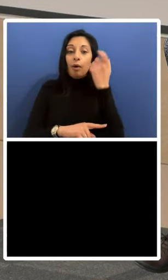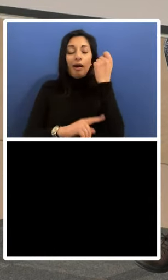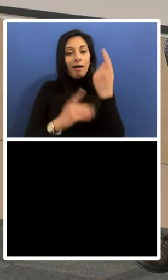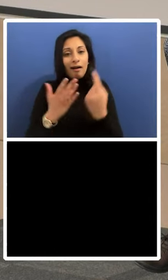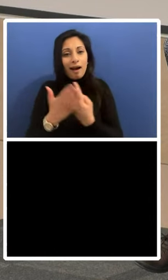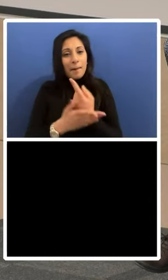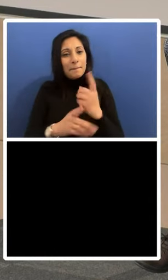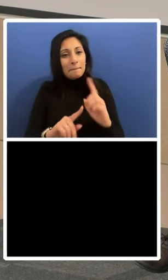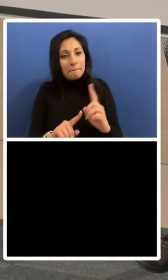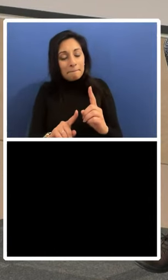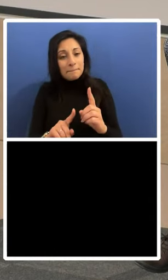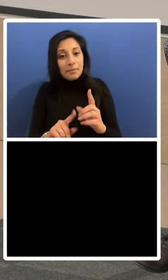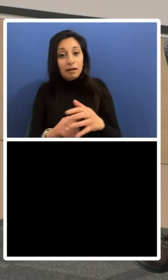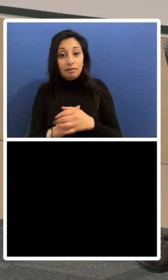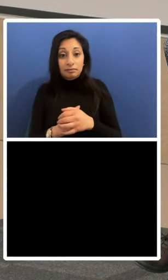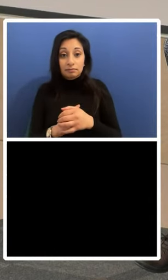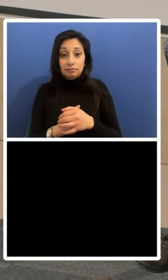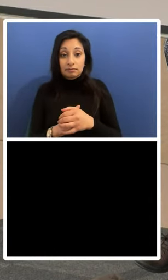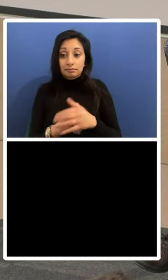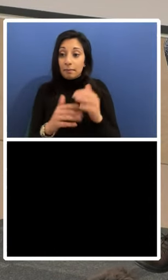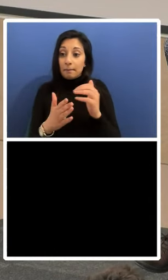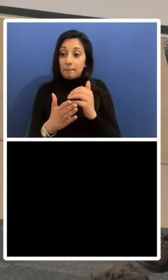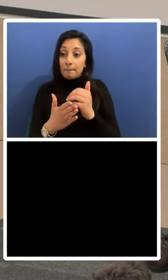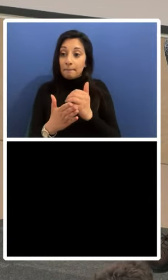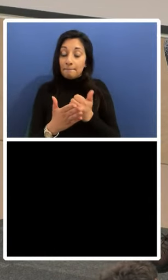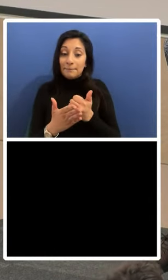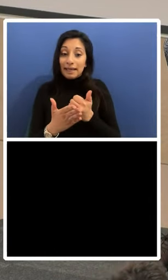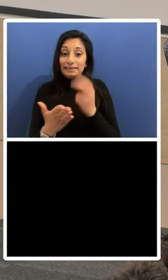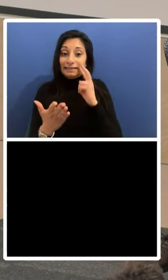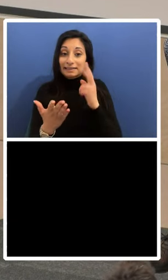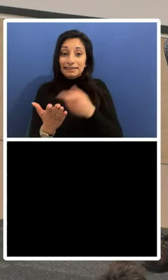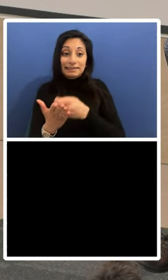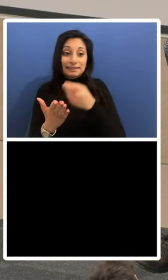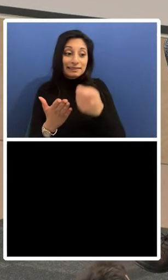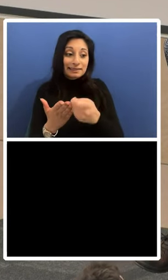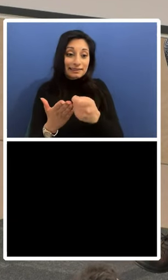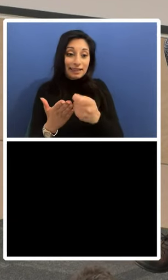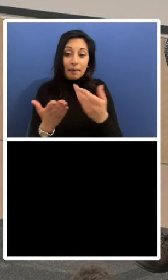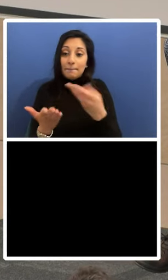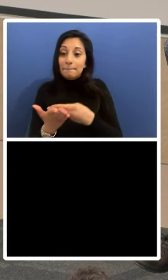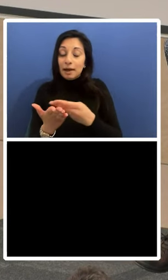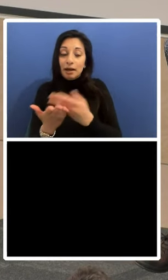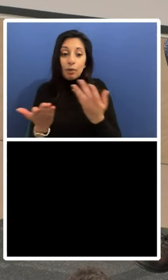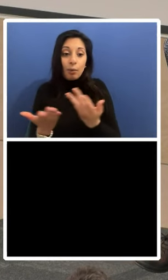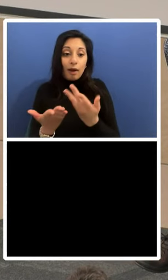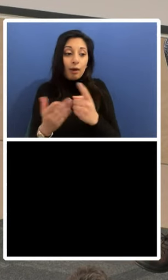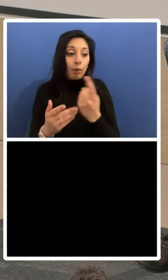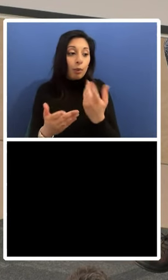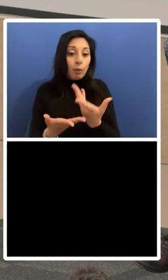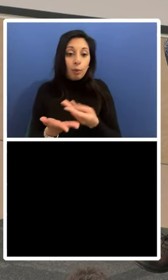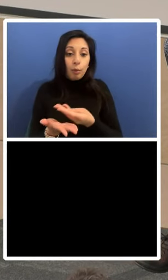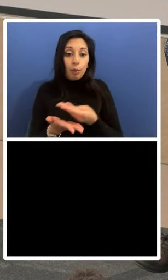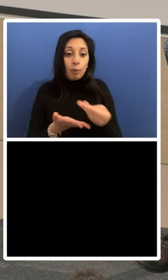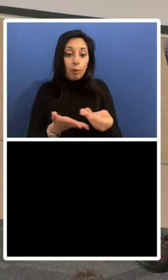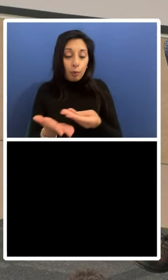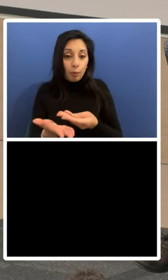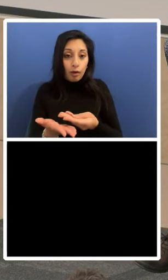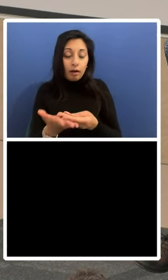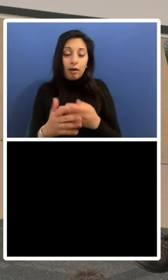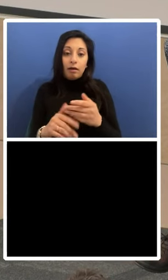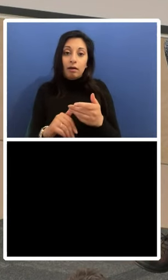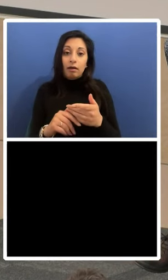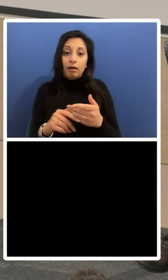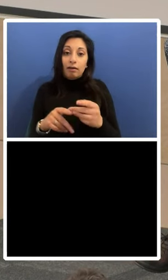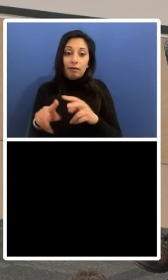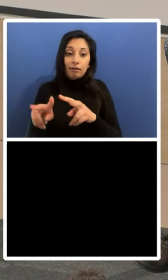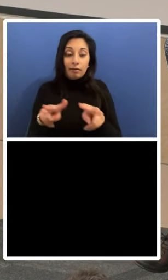I don't even see people was giving out leaflets at Bank Station yeah, yeah, today yeah, yeah. about where's the money, who's got the money, you know. I wrote this book to help build this message, and I do the YouTube to help build the